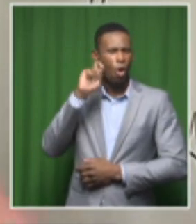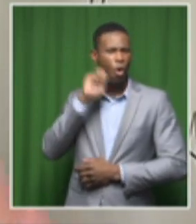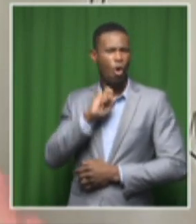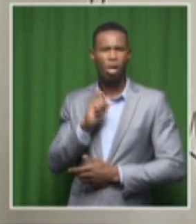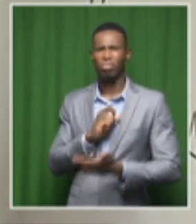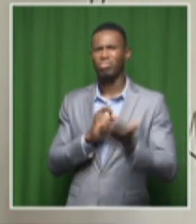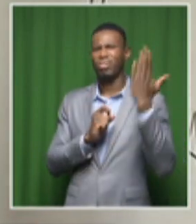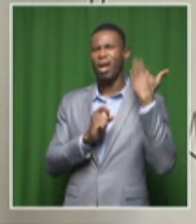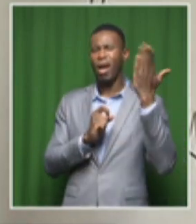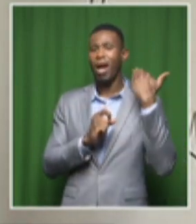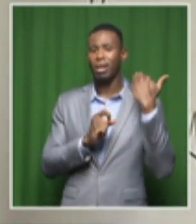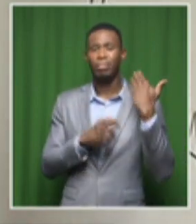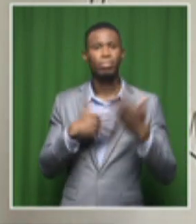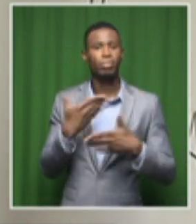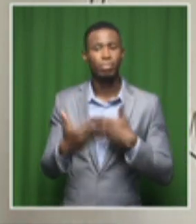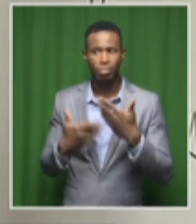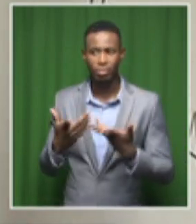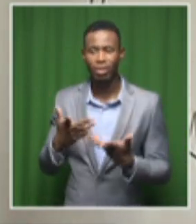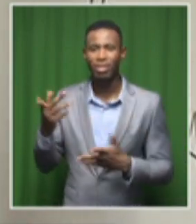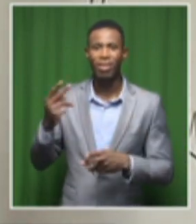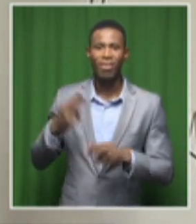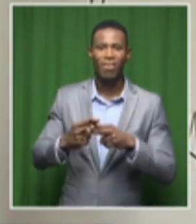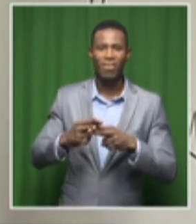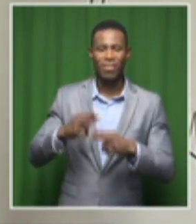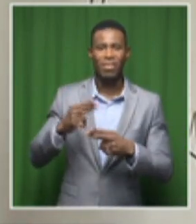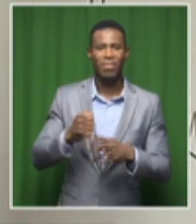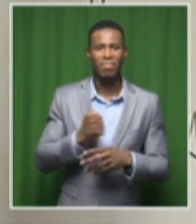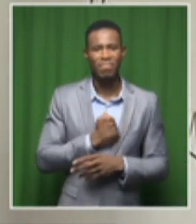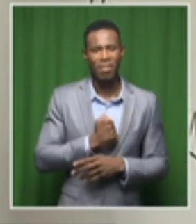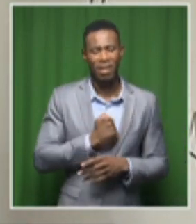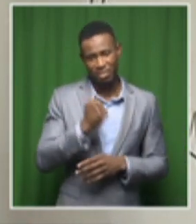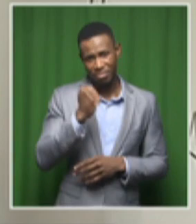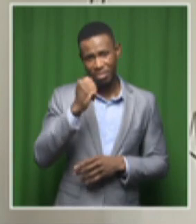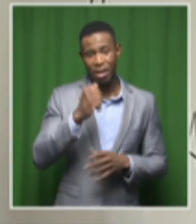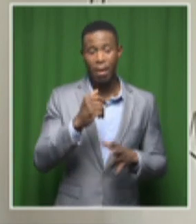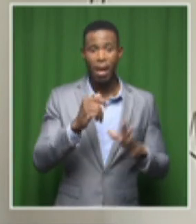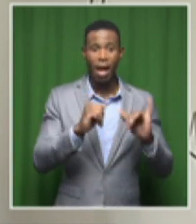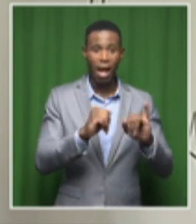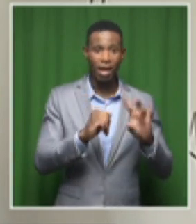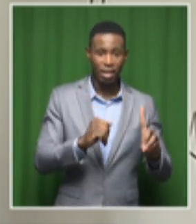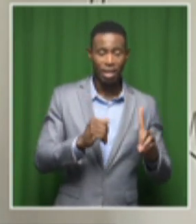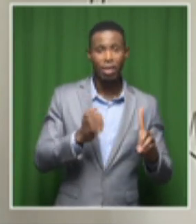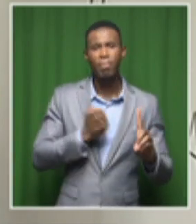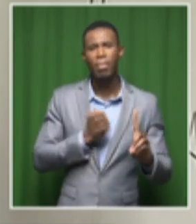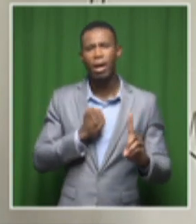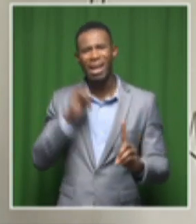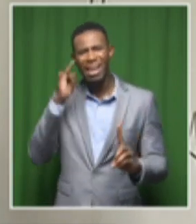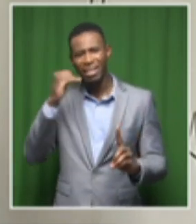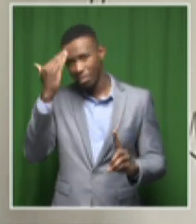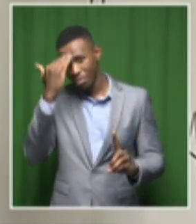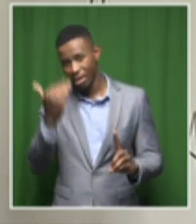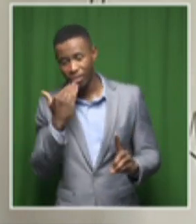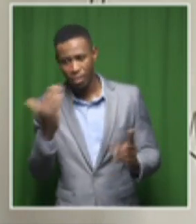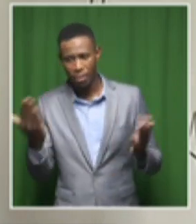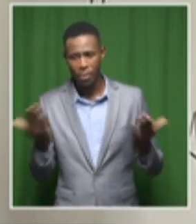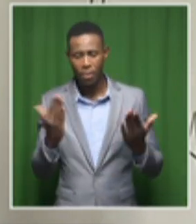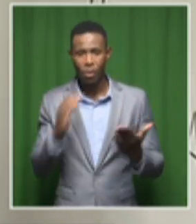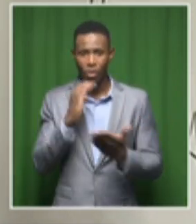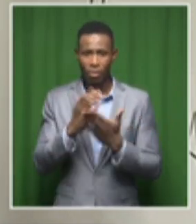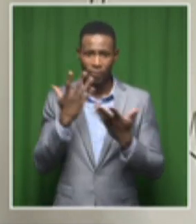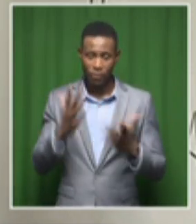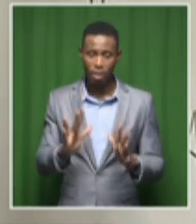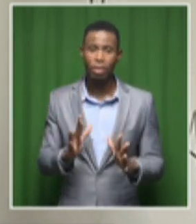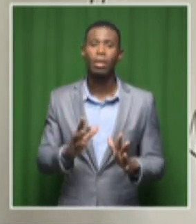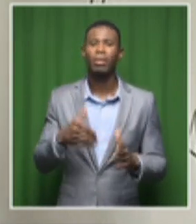picture verified against my ID. And then you just pay your monthly subscription for the blue tick. When you stop paying, you lose the